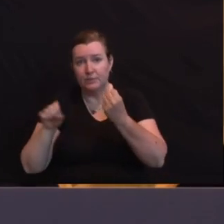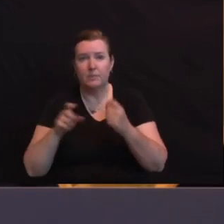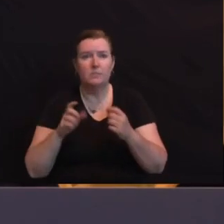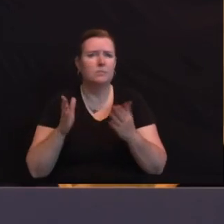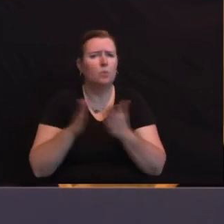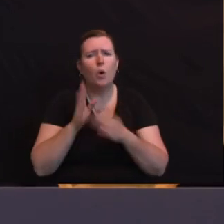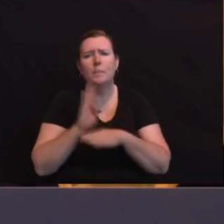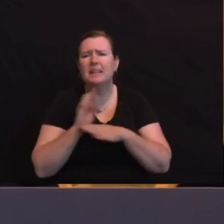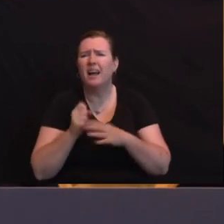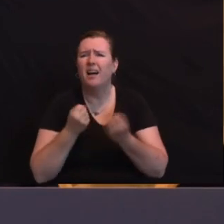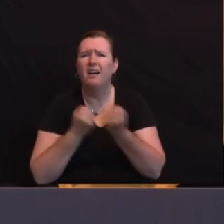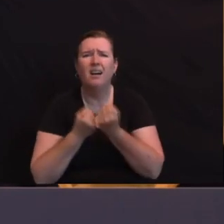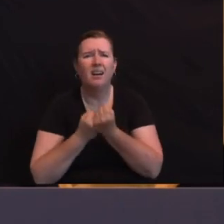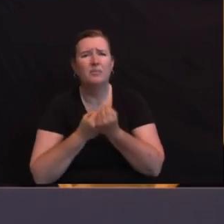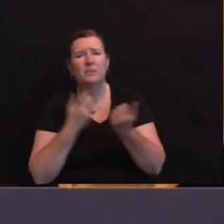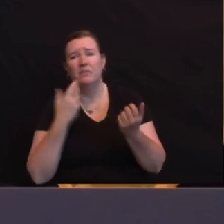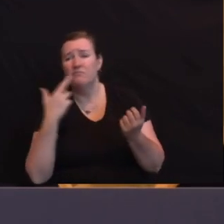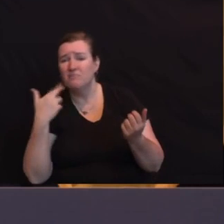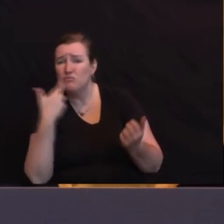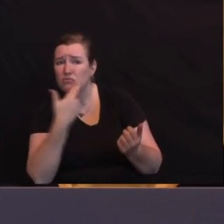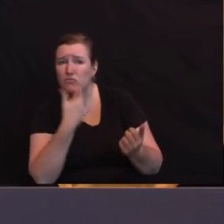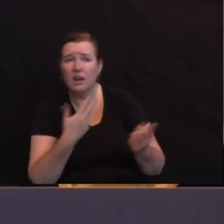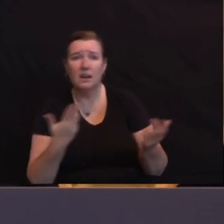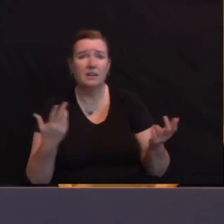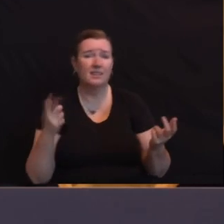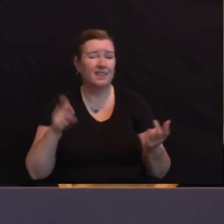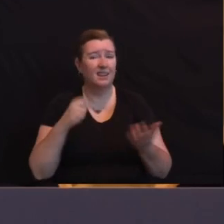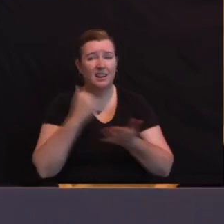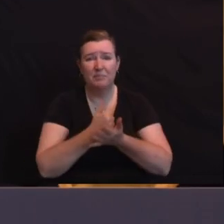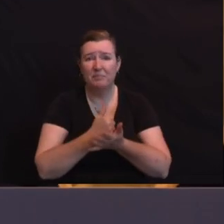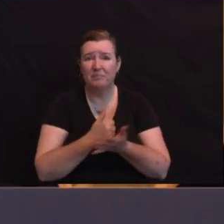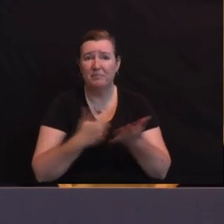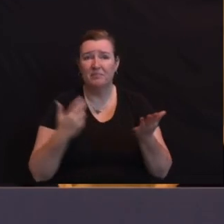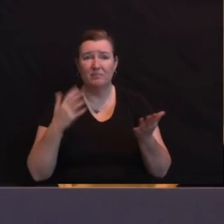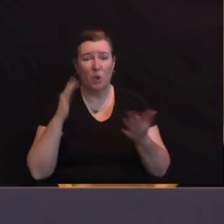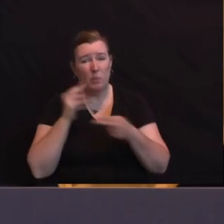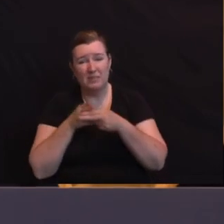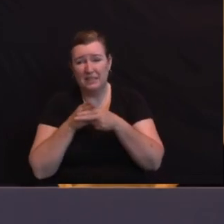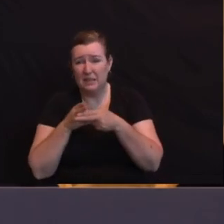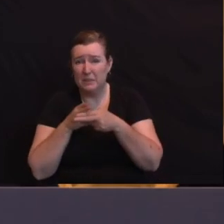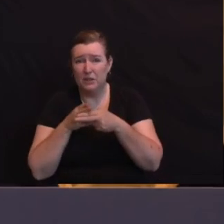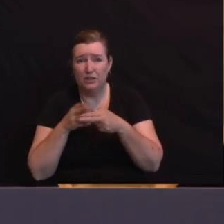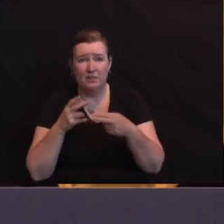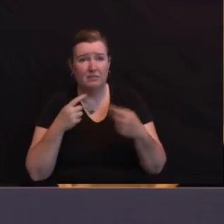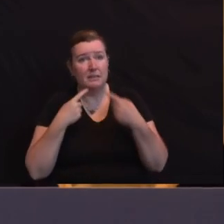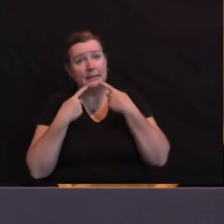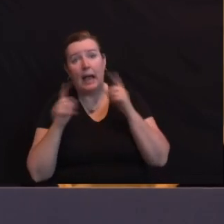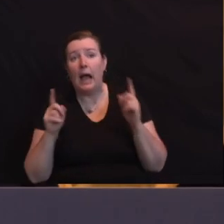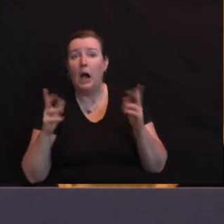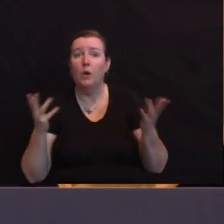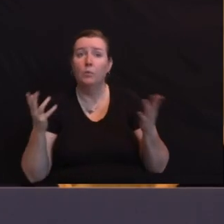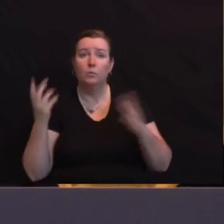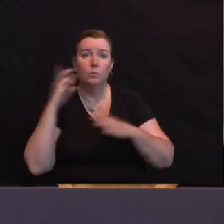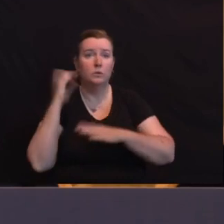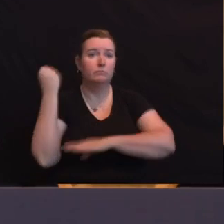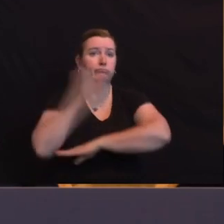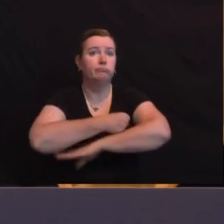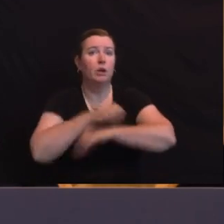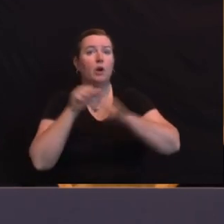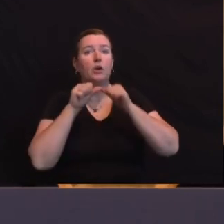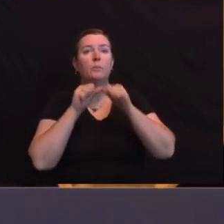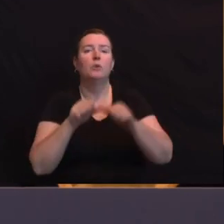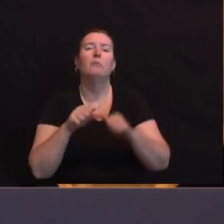restaurant and hospitality. So I hope this is temporary. I know they've said it's permanent, but I hope somehow that money comes and